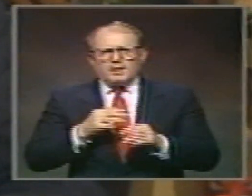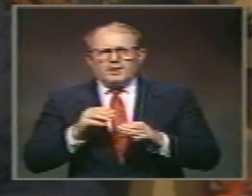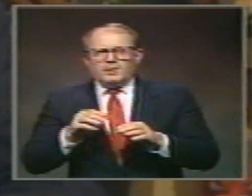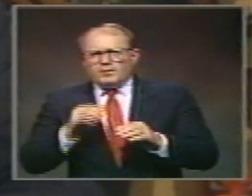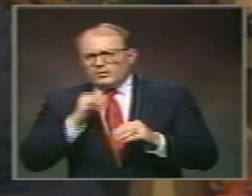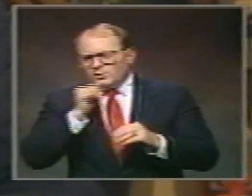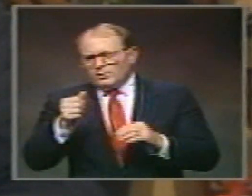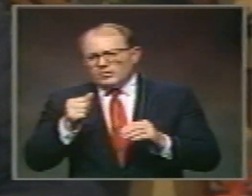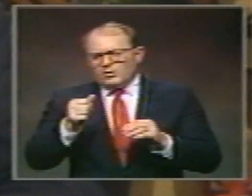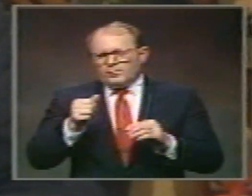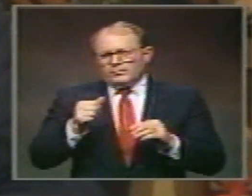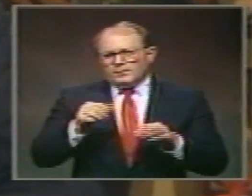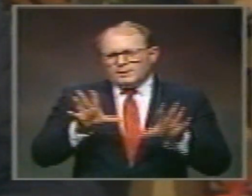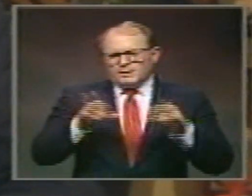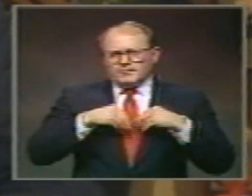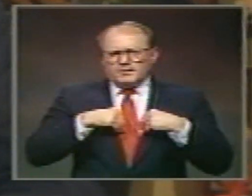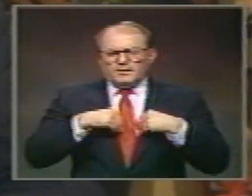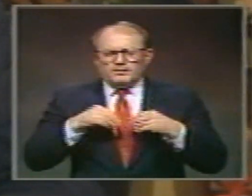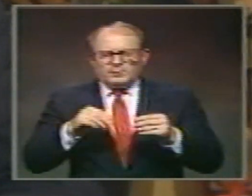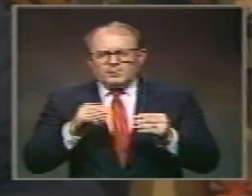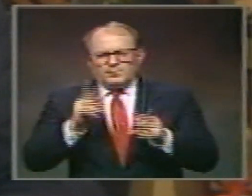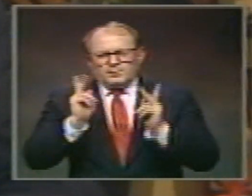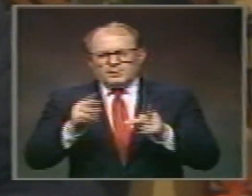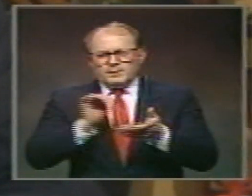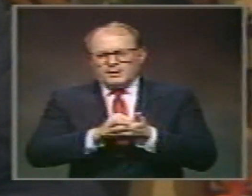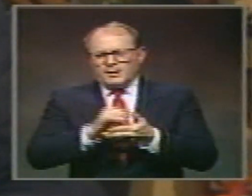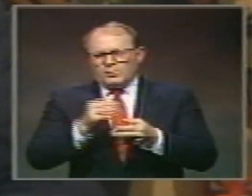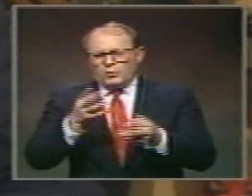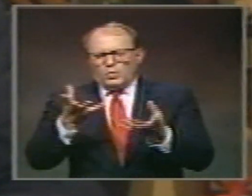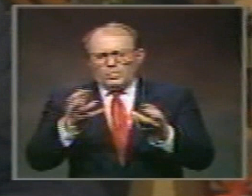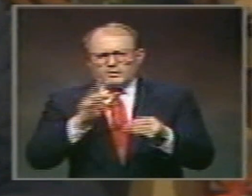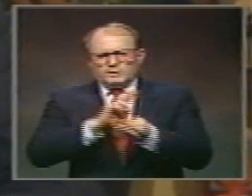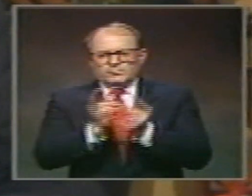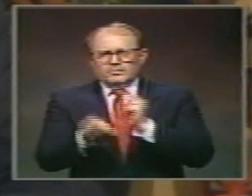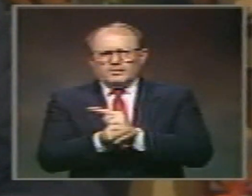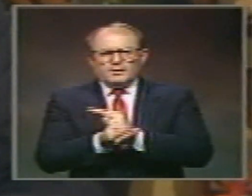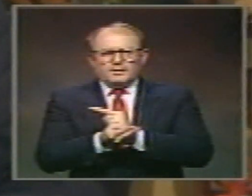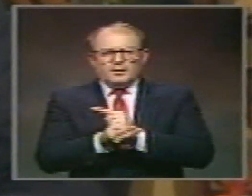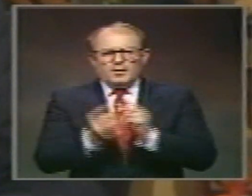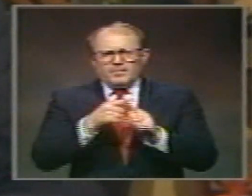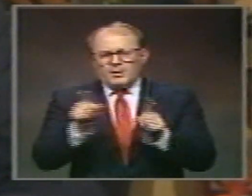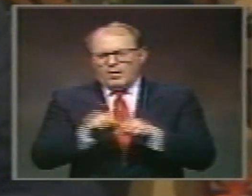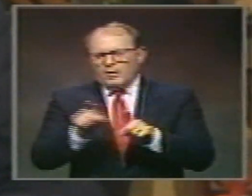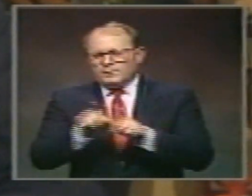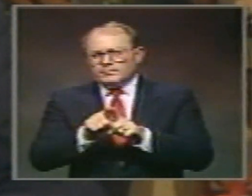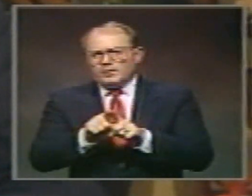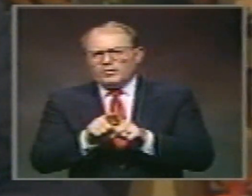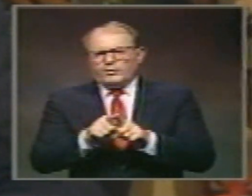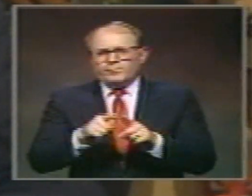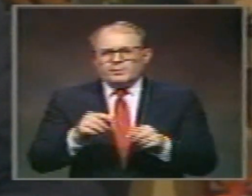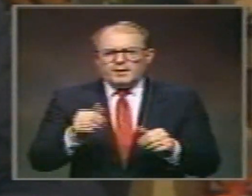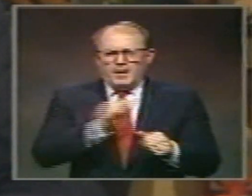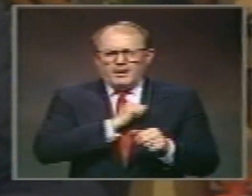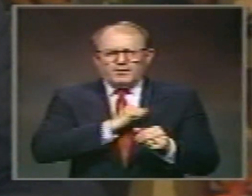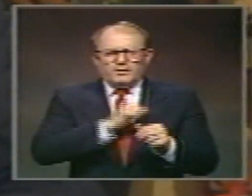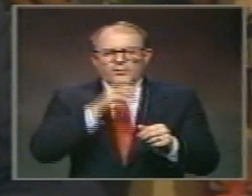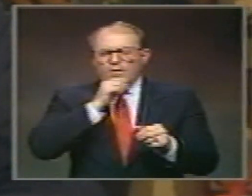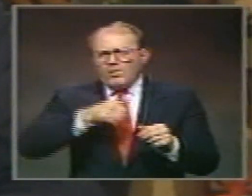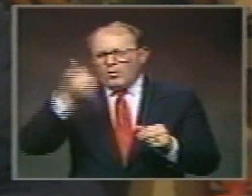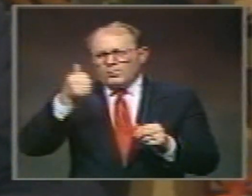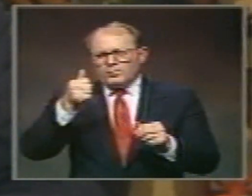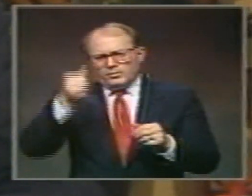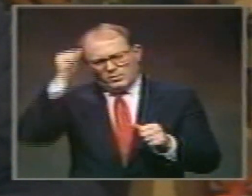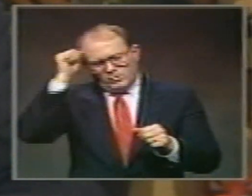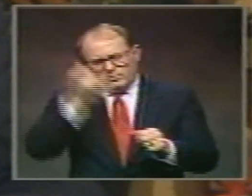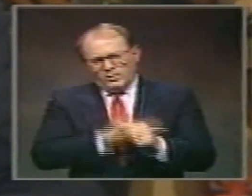as unacceptable is the attitude expressed by the elder brother, who, while he had been faithful to his father's